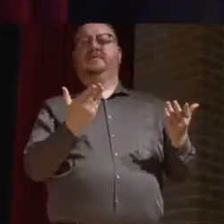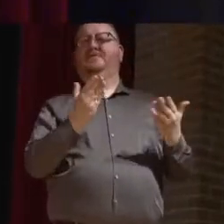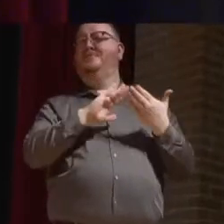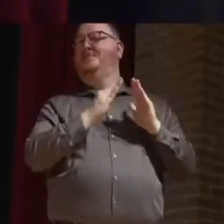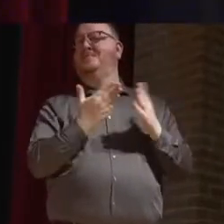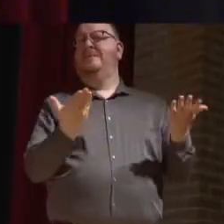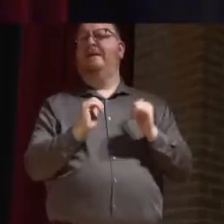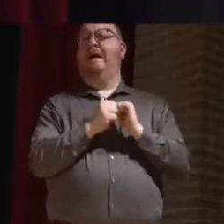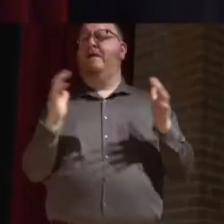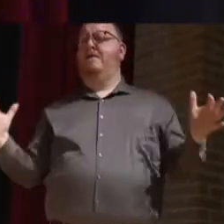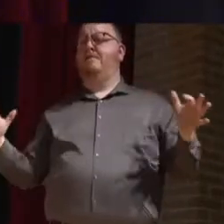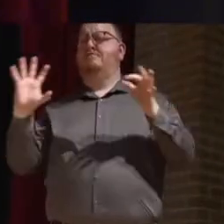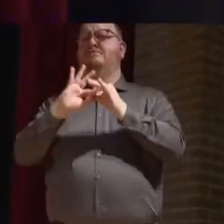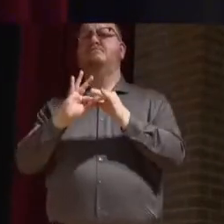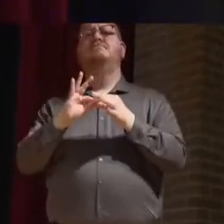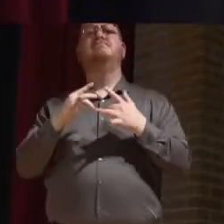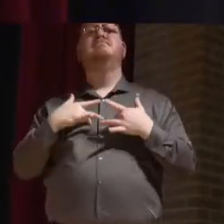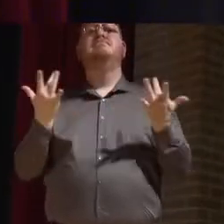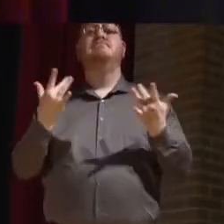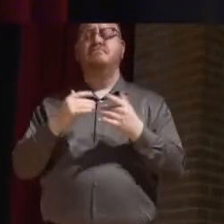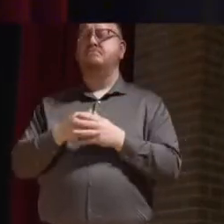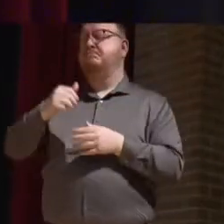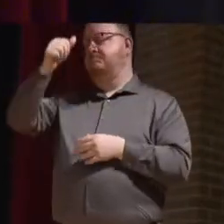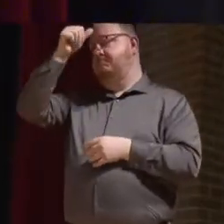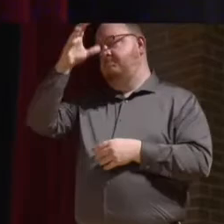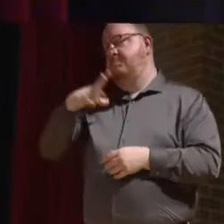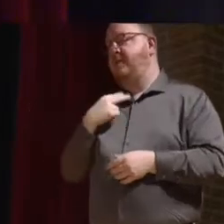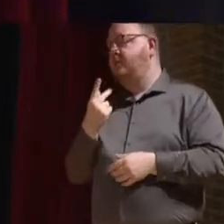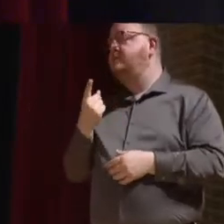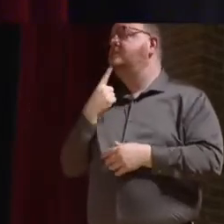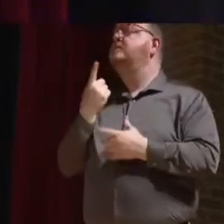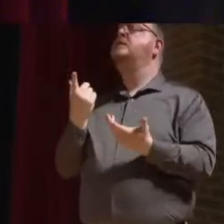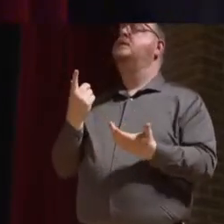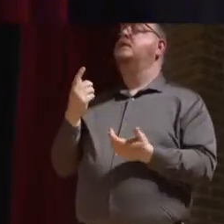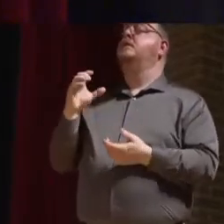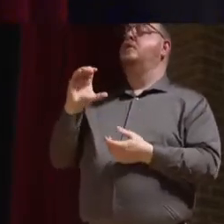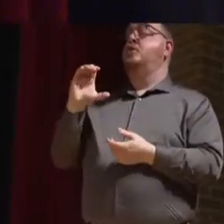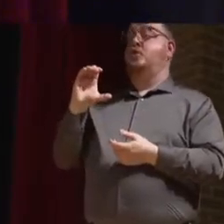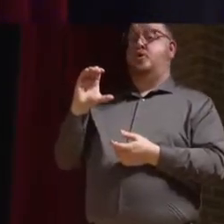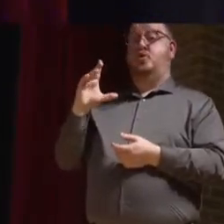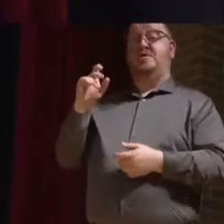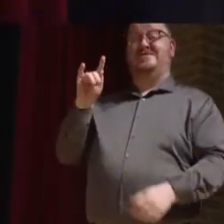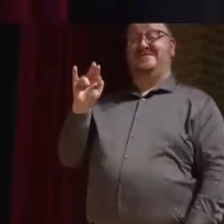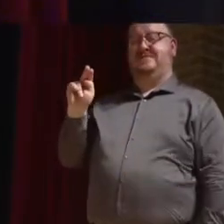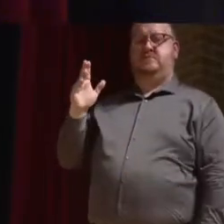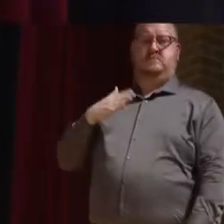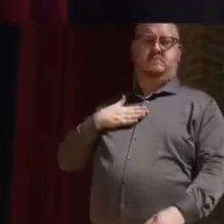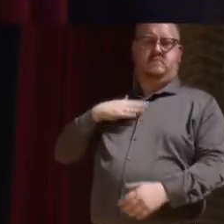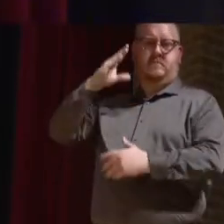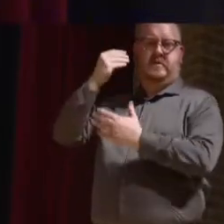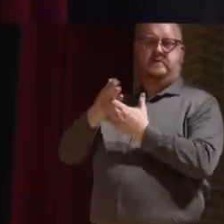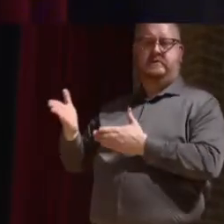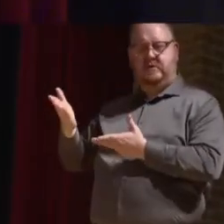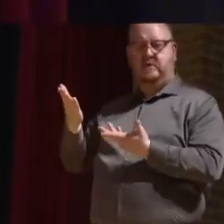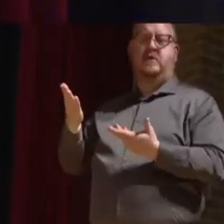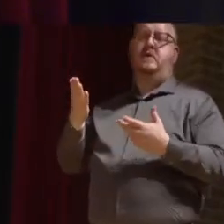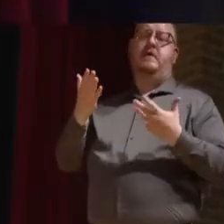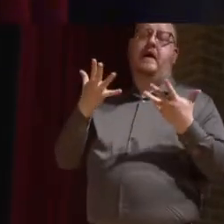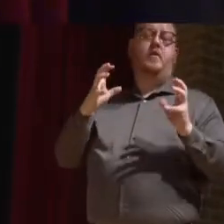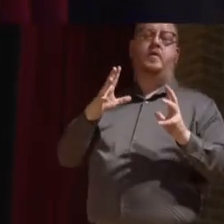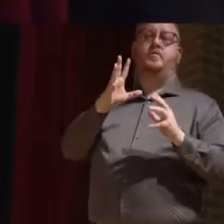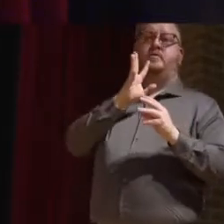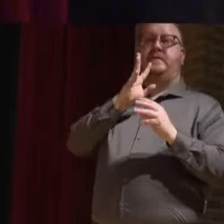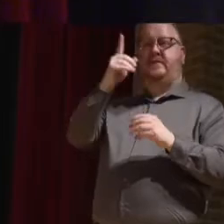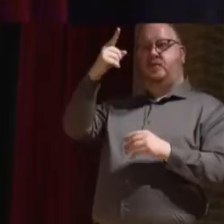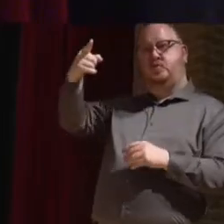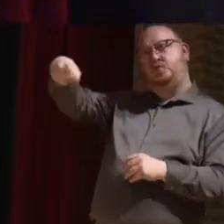This is the... I know for me, like, with Christian at this point, as a parent, I don't want to speak for everybody else, but I'm